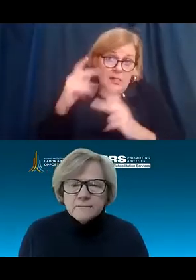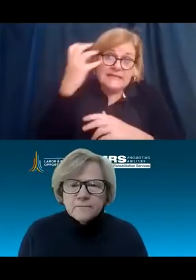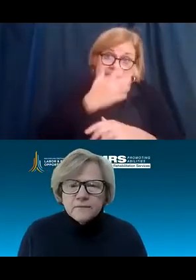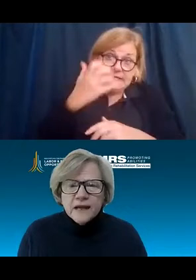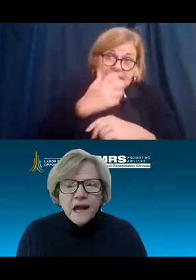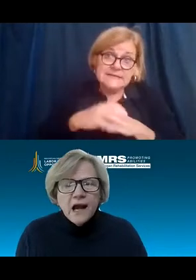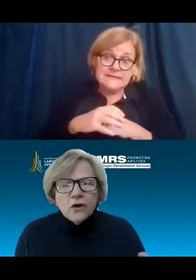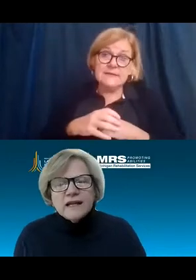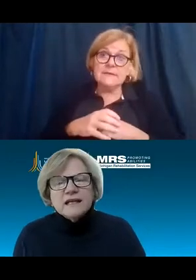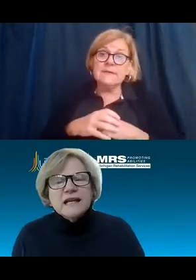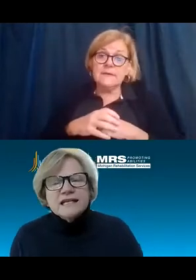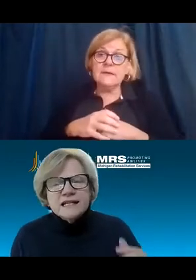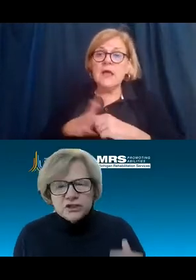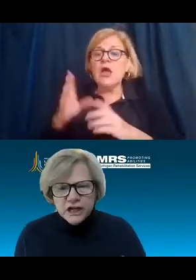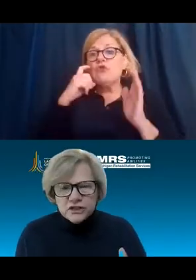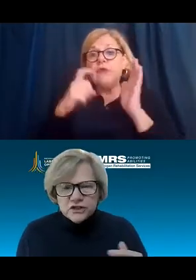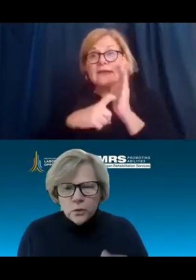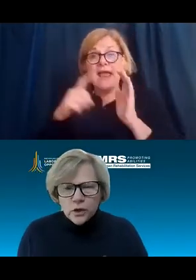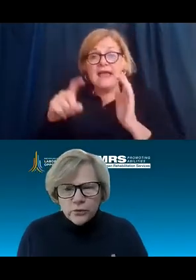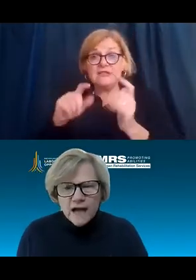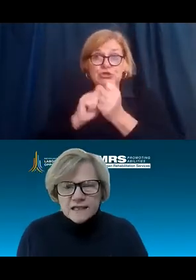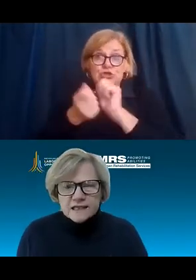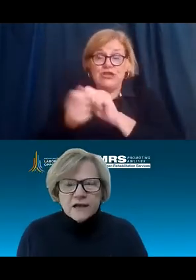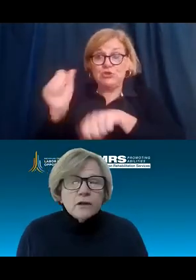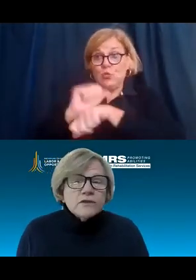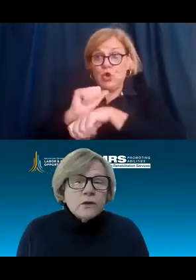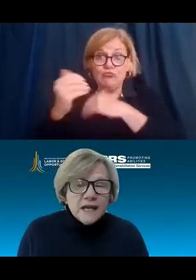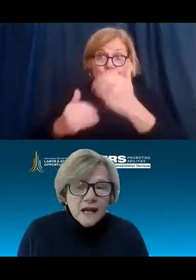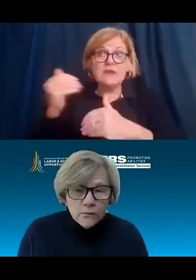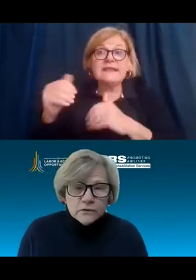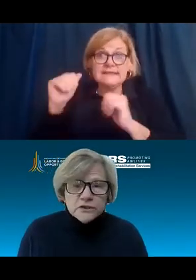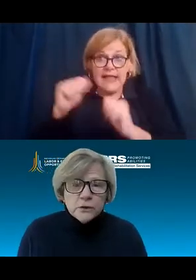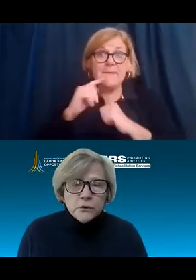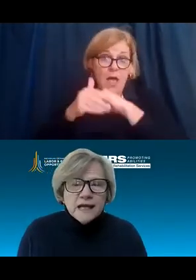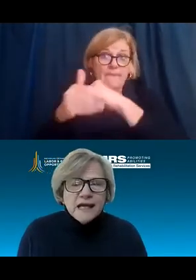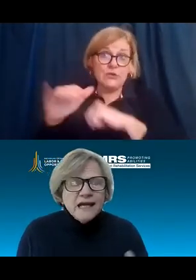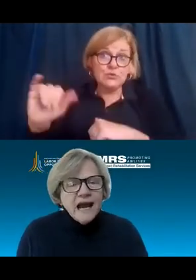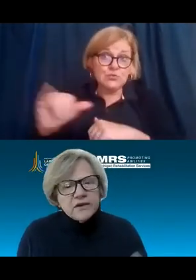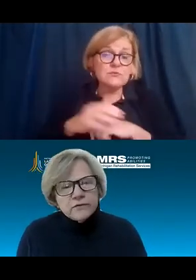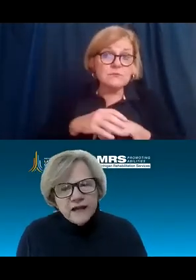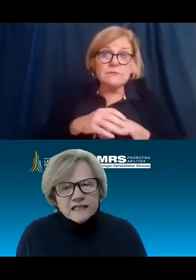dizziness. Recognize that a change in the work process can also be helpful too.